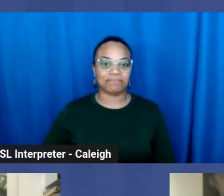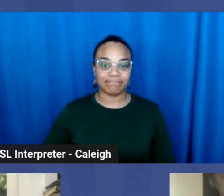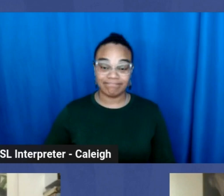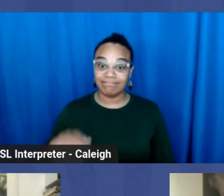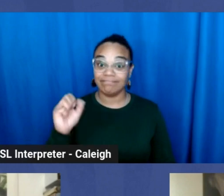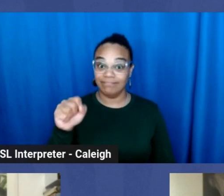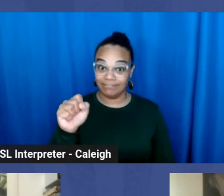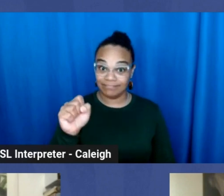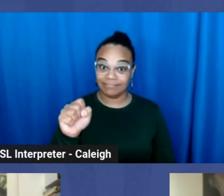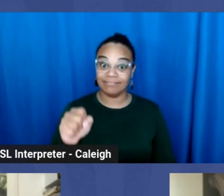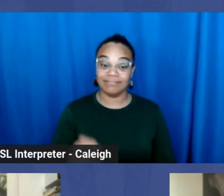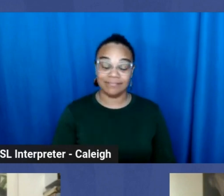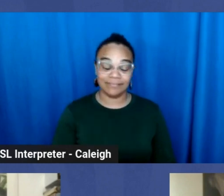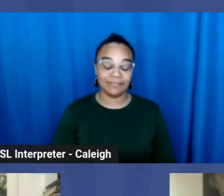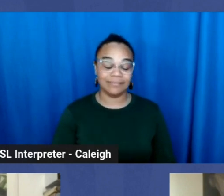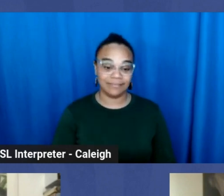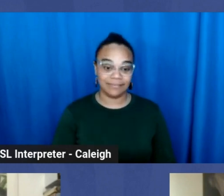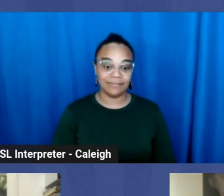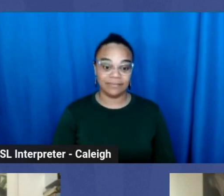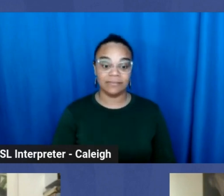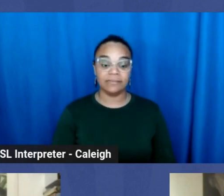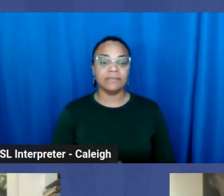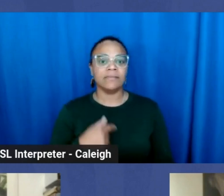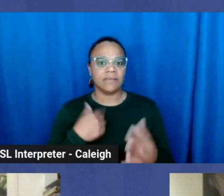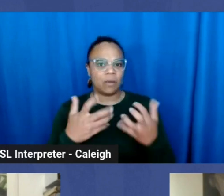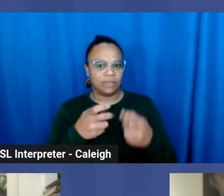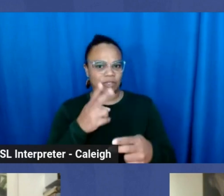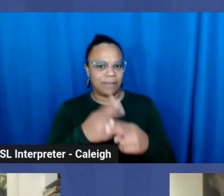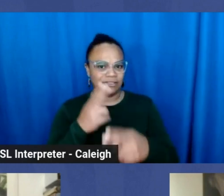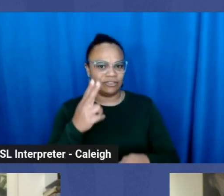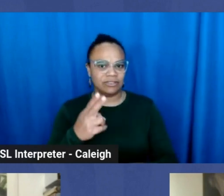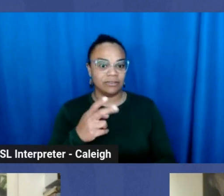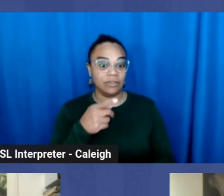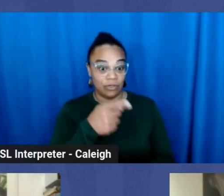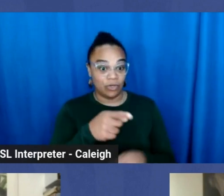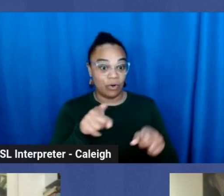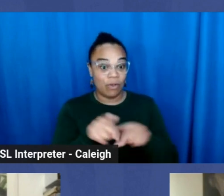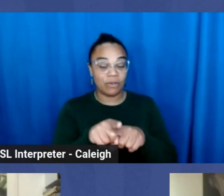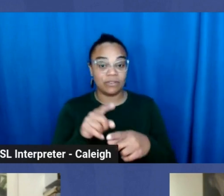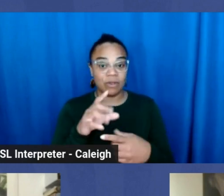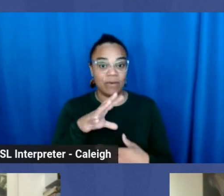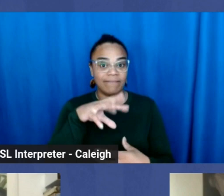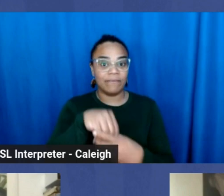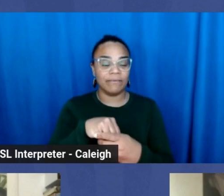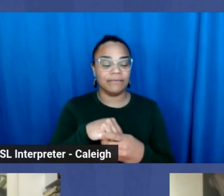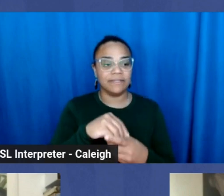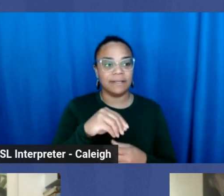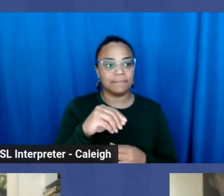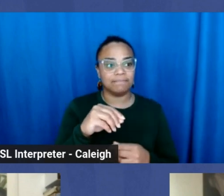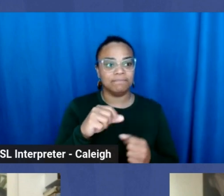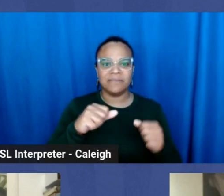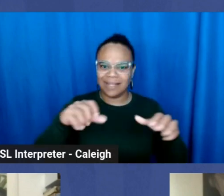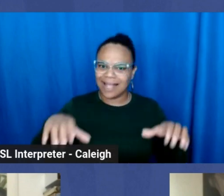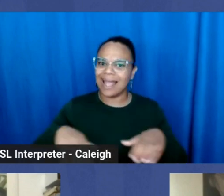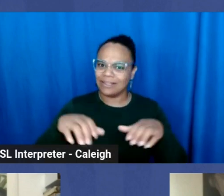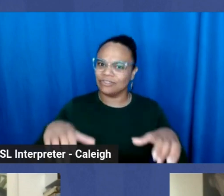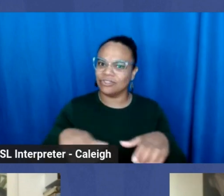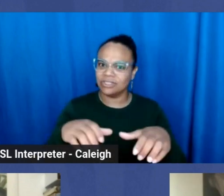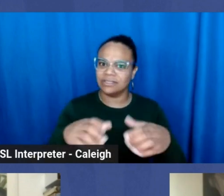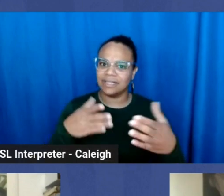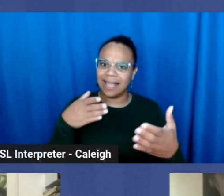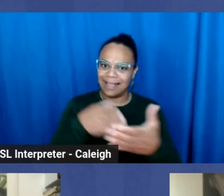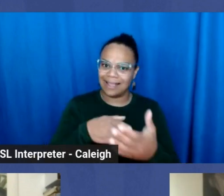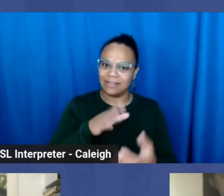Yeah, absolutely. And I just want to mention, you're also engaged in some action against